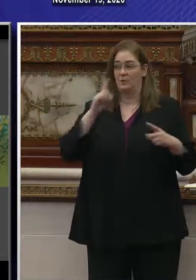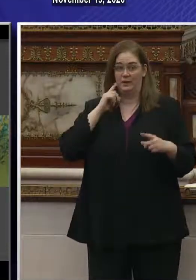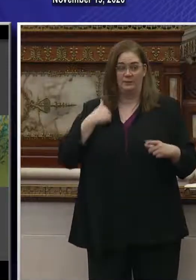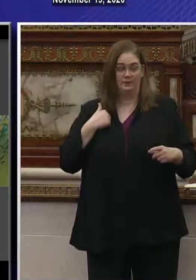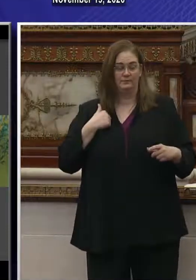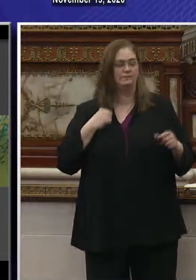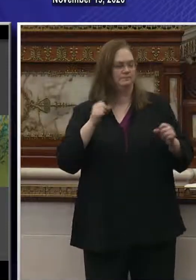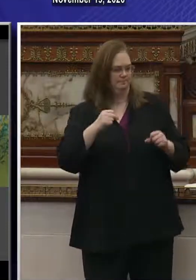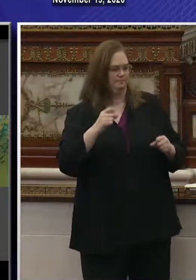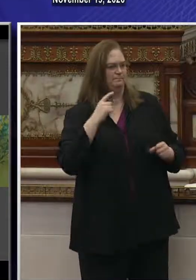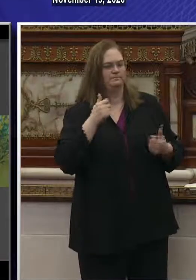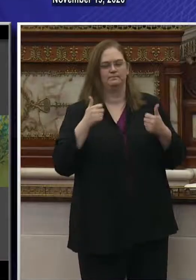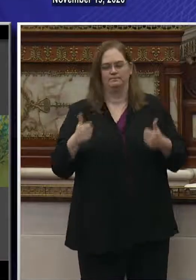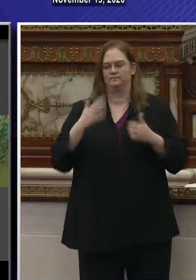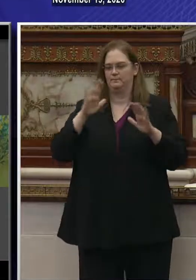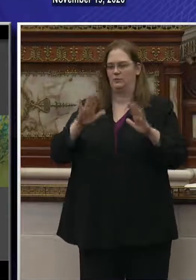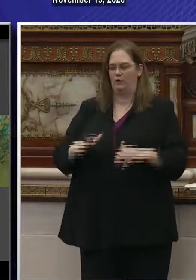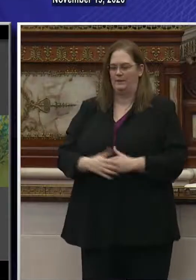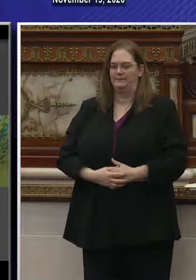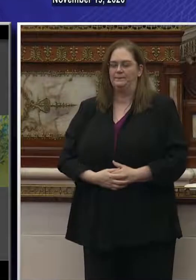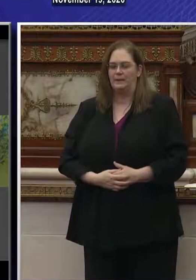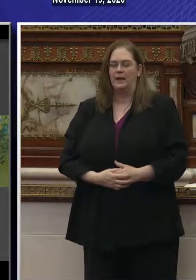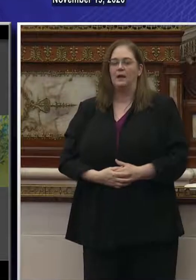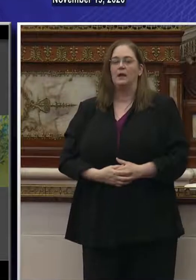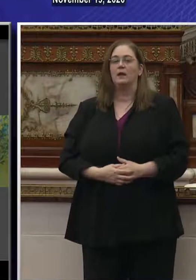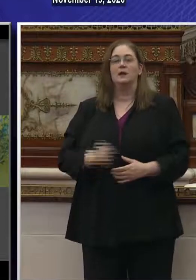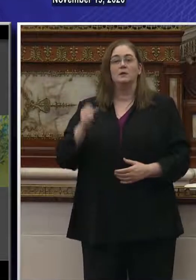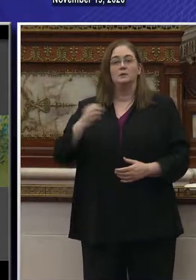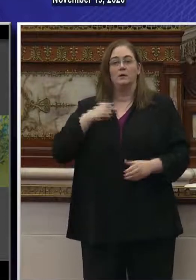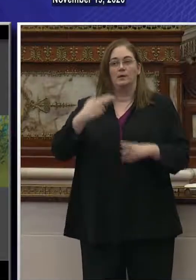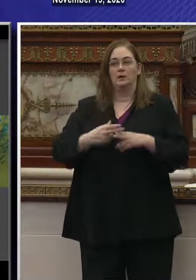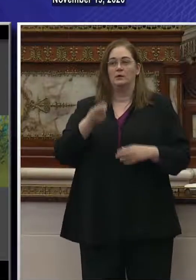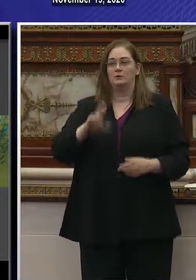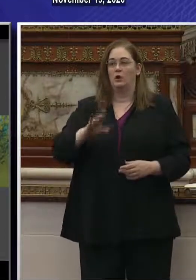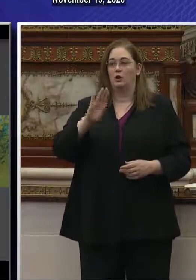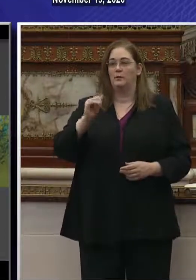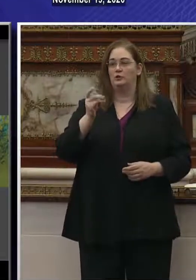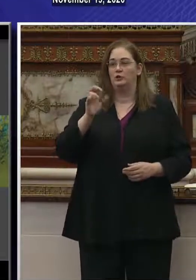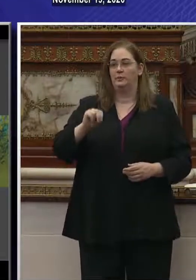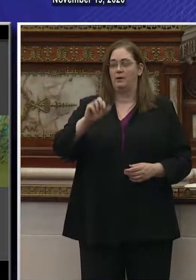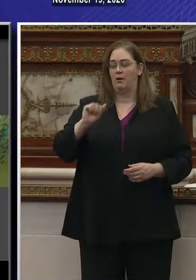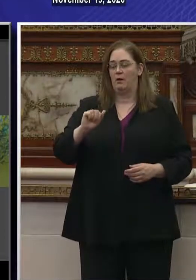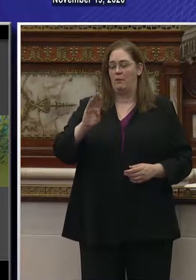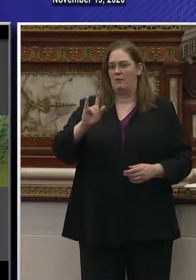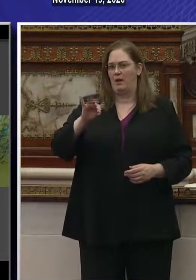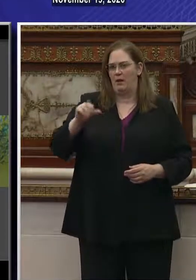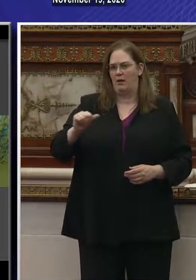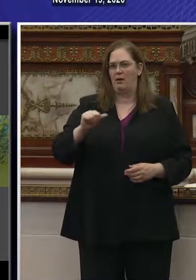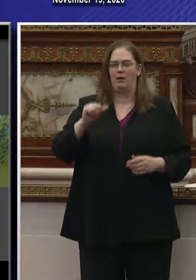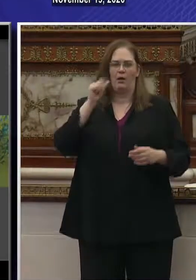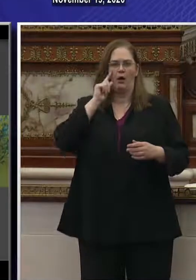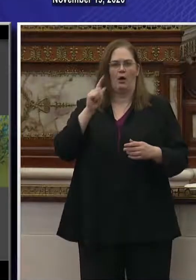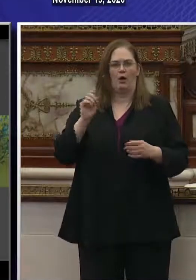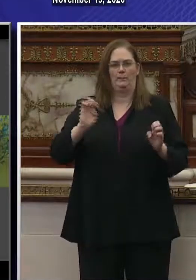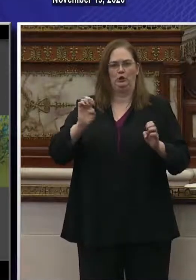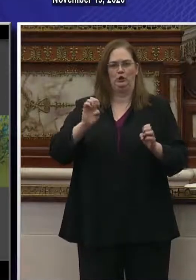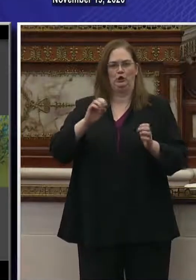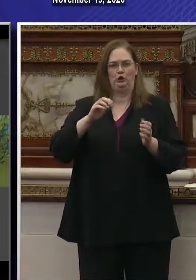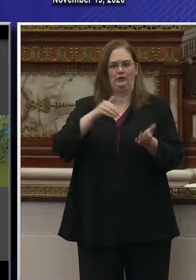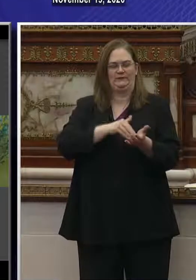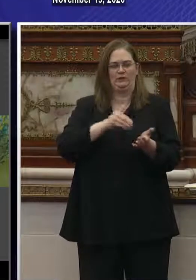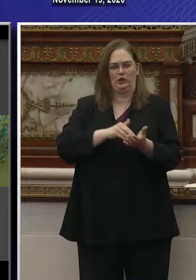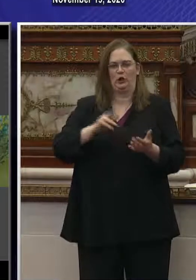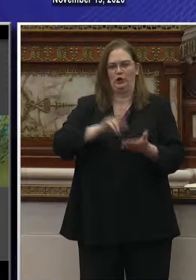me? Yes, we can hear you well. Terrific. So my name, Dr. Benjamin Abella. I'm an emergency physician at the